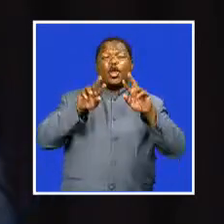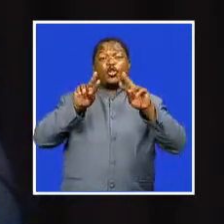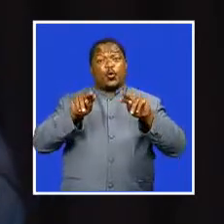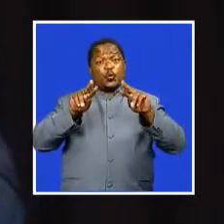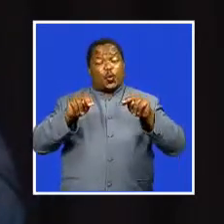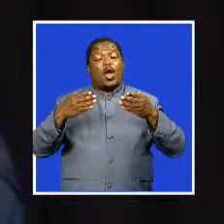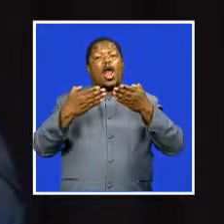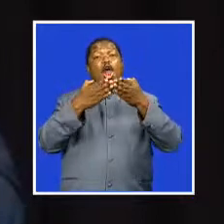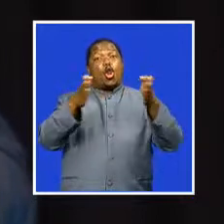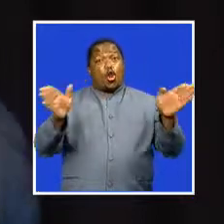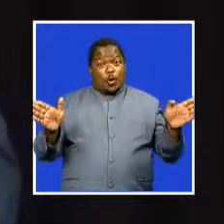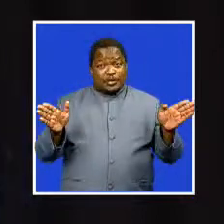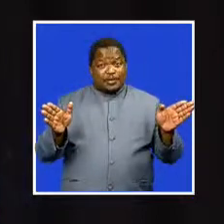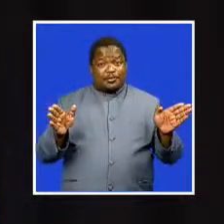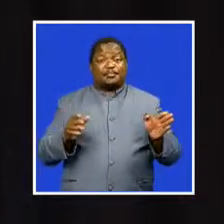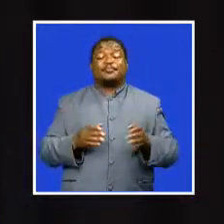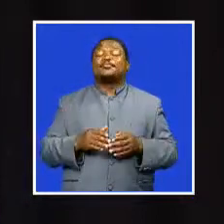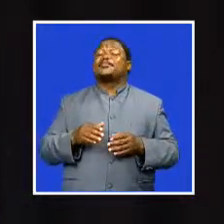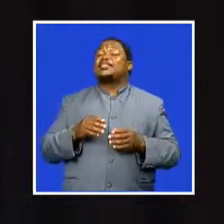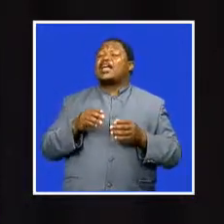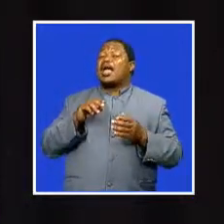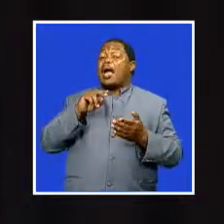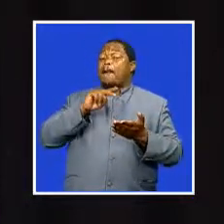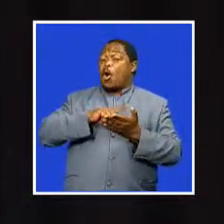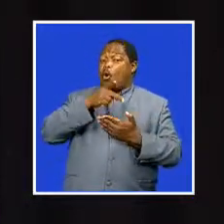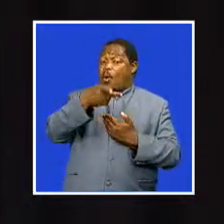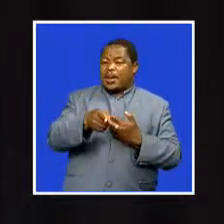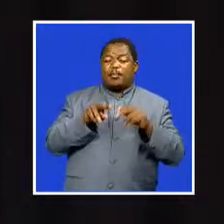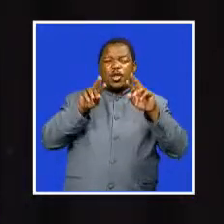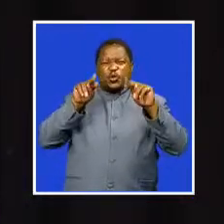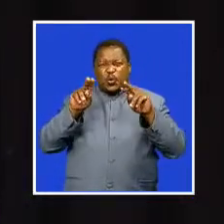sekumele enyalo sisale sibumbana sibamunye simaswati